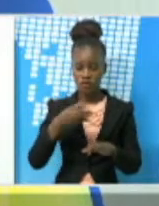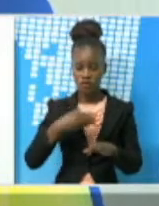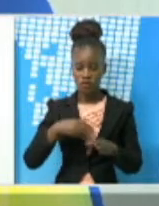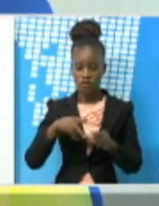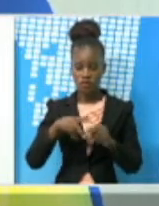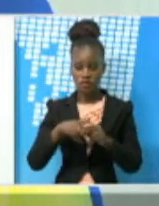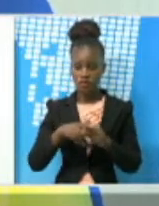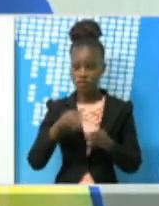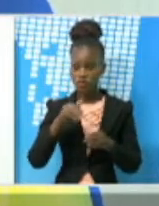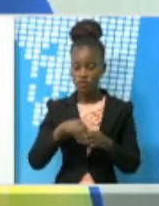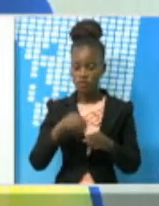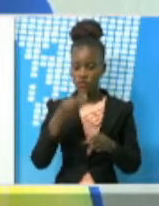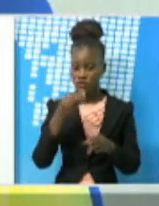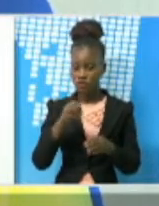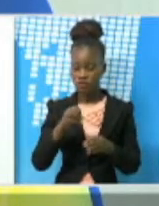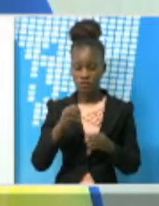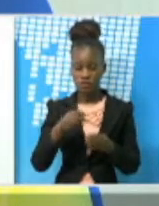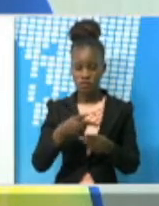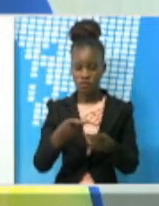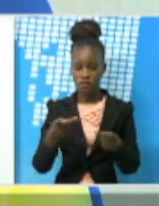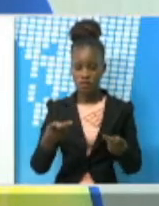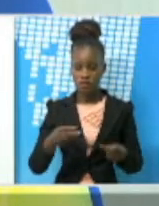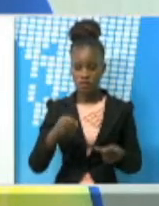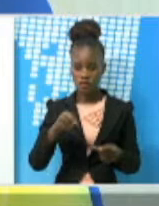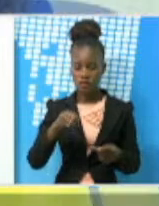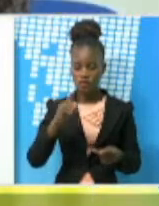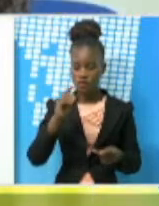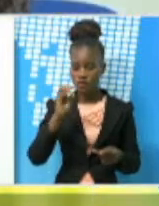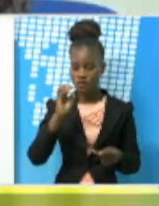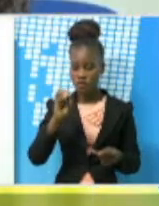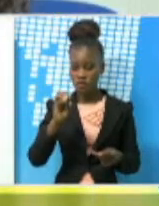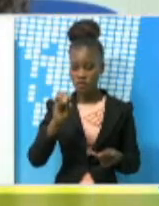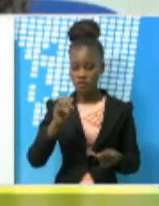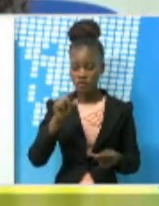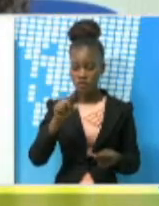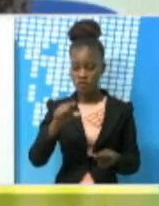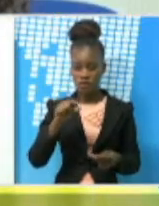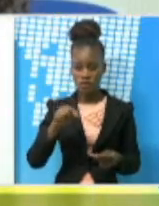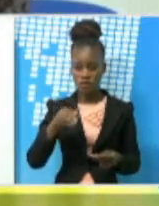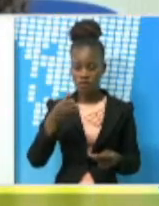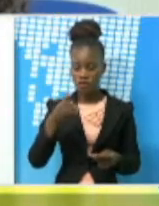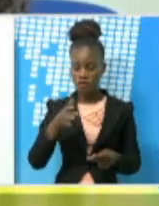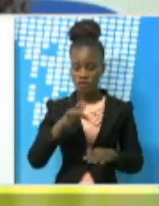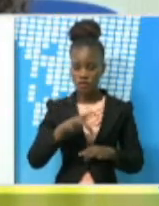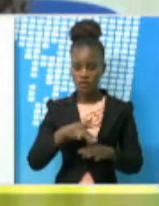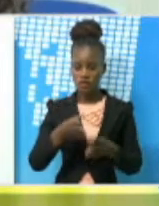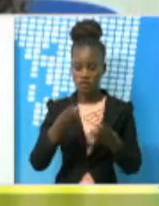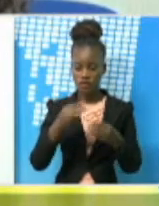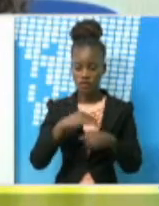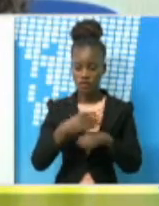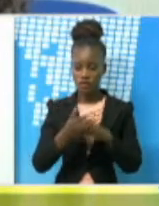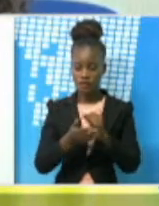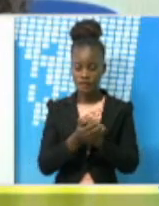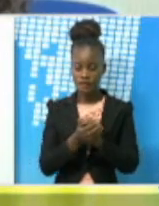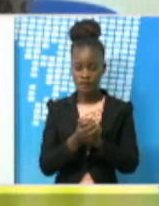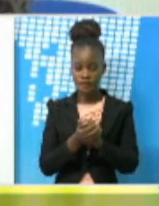within the 3 strategic areas of UDC that we have chosen to focus on. That is agro-manufacturing